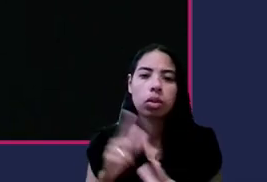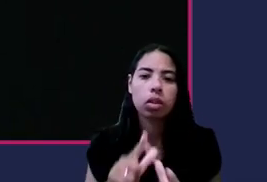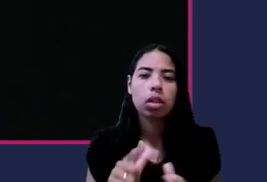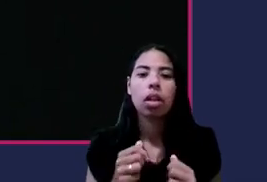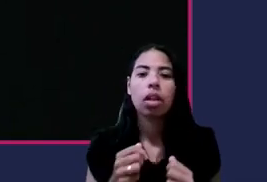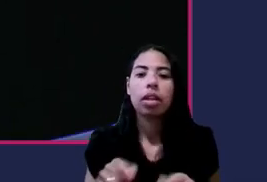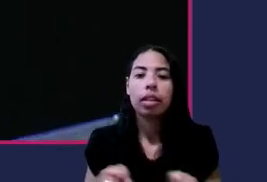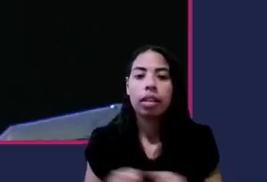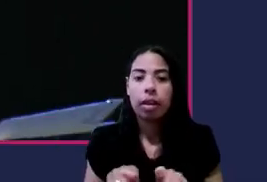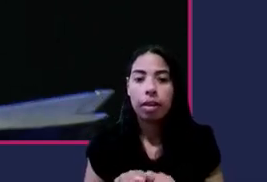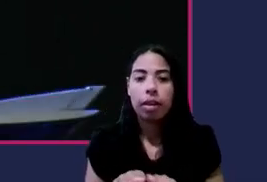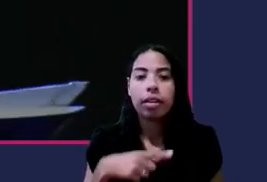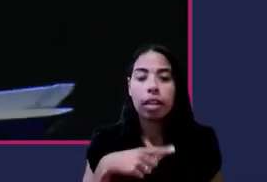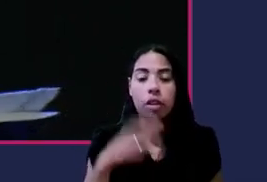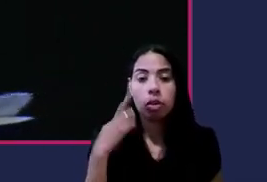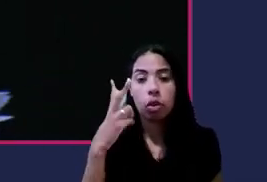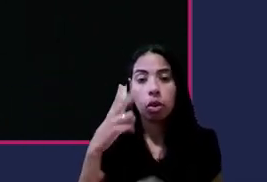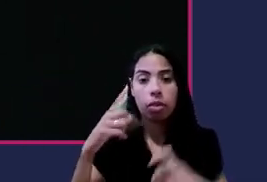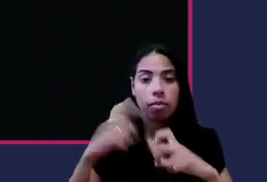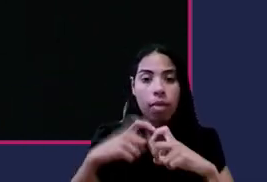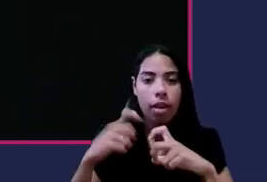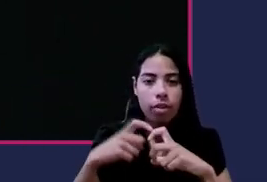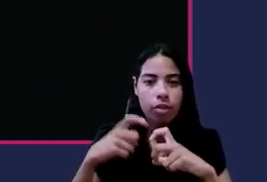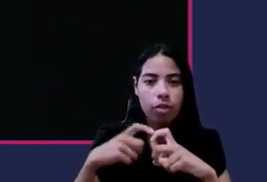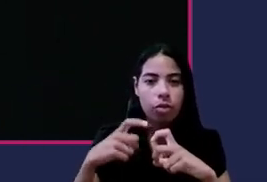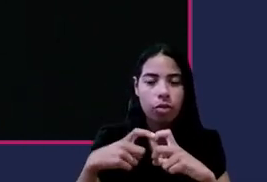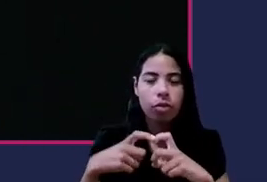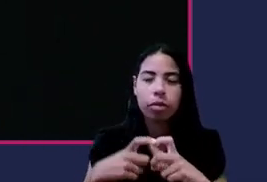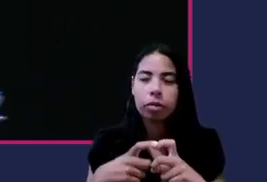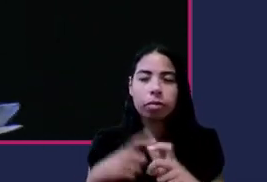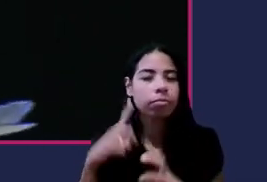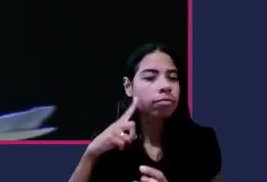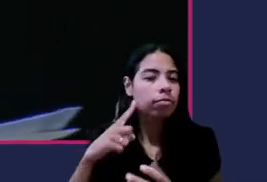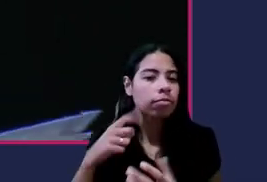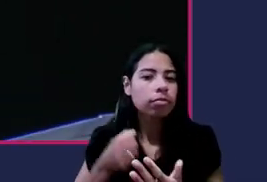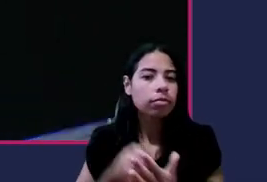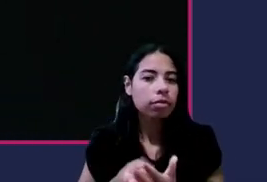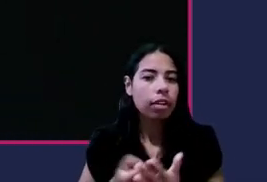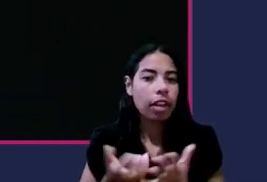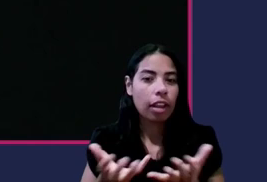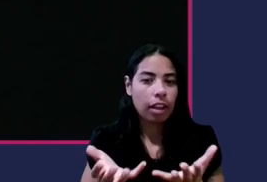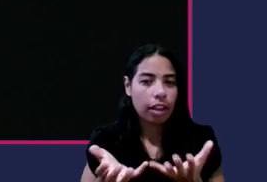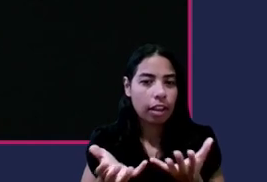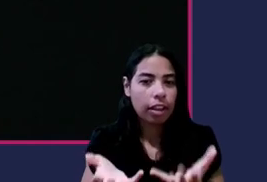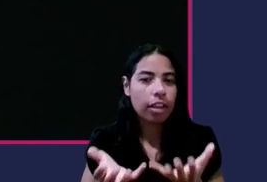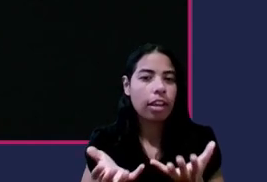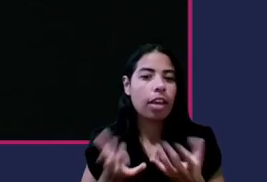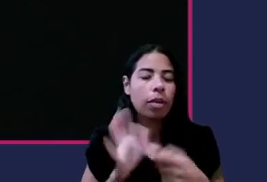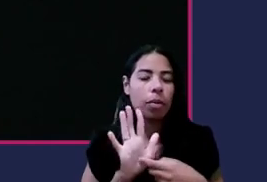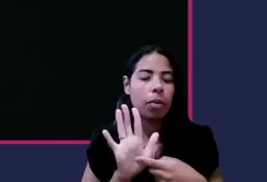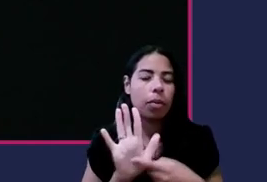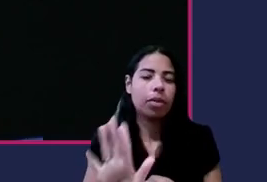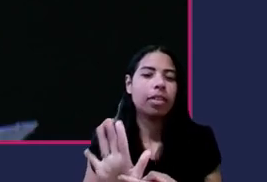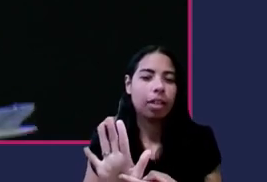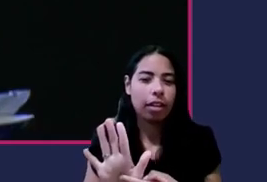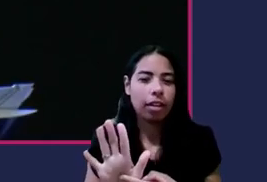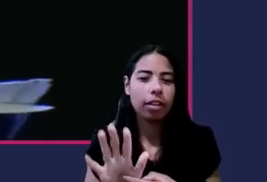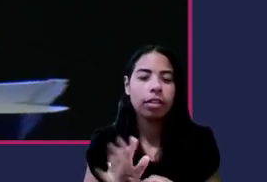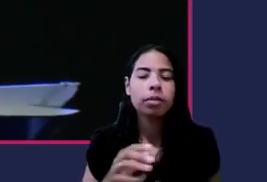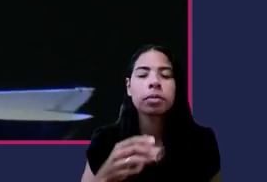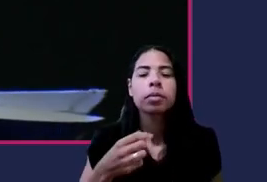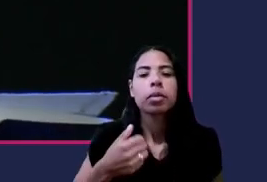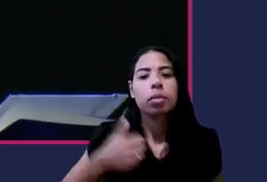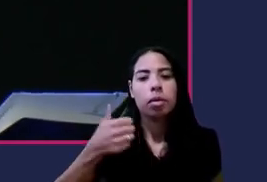for us. So here we have two doctors that decided to take their